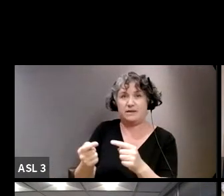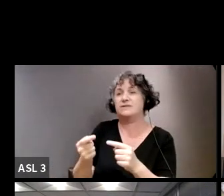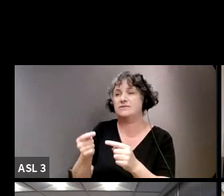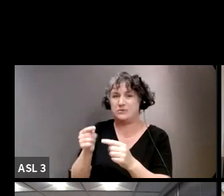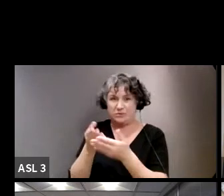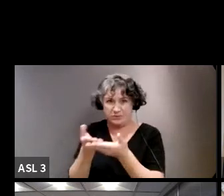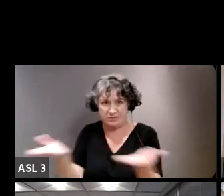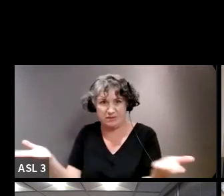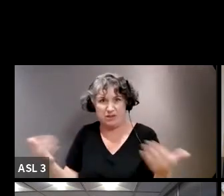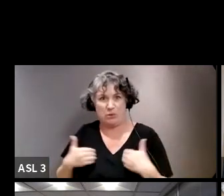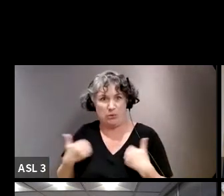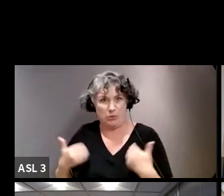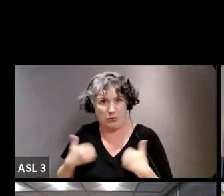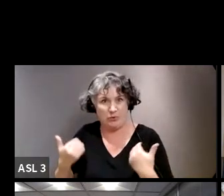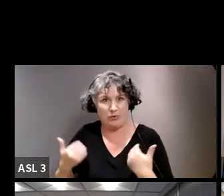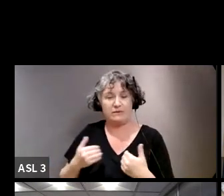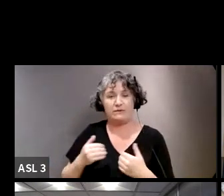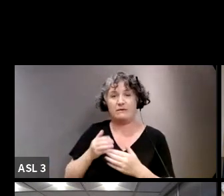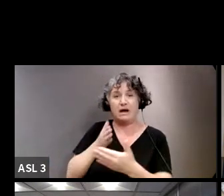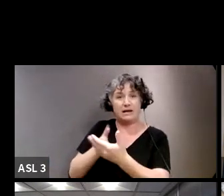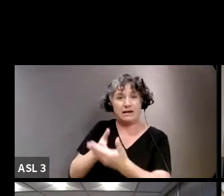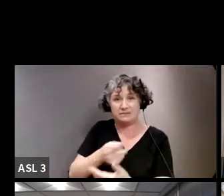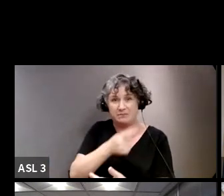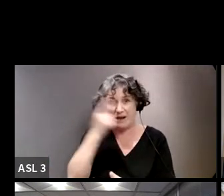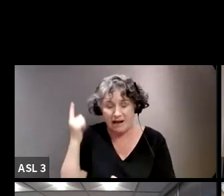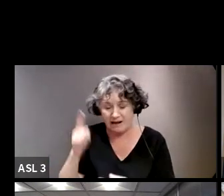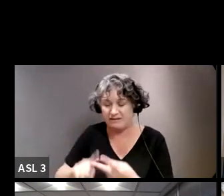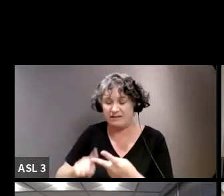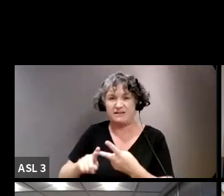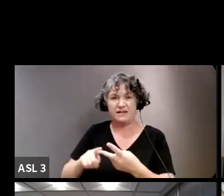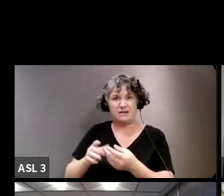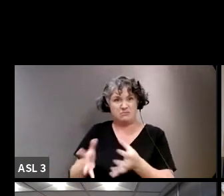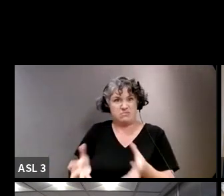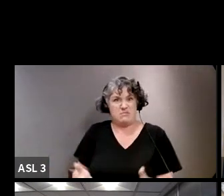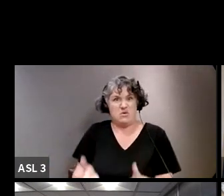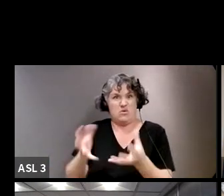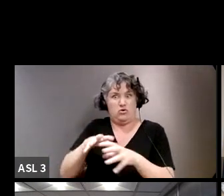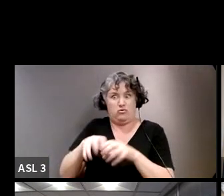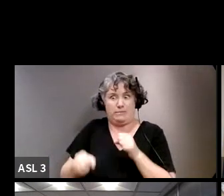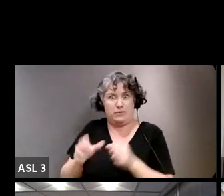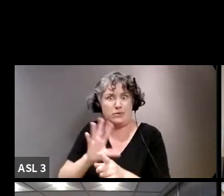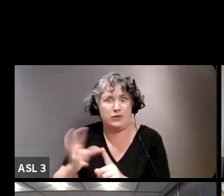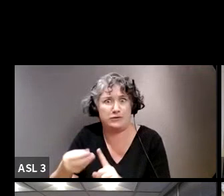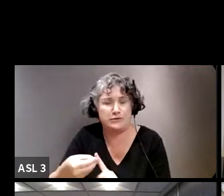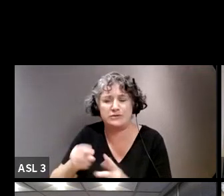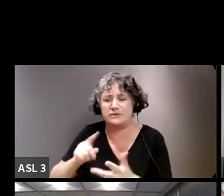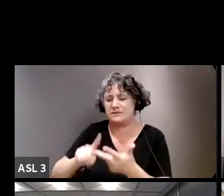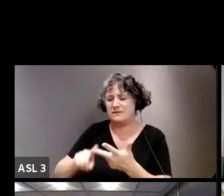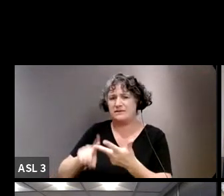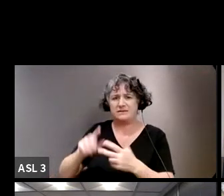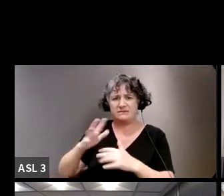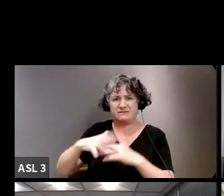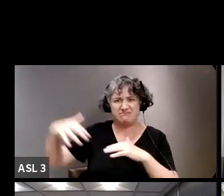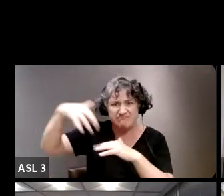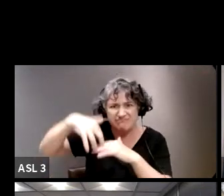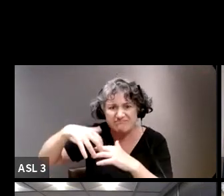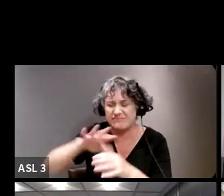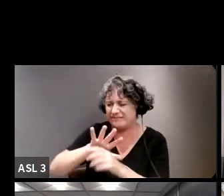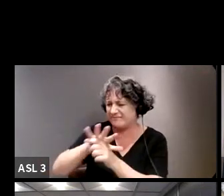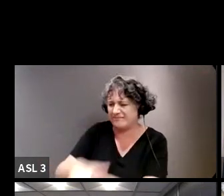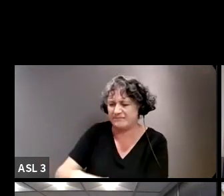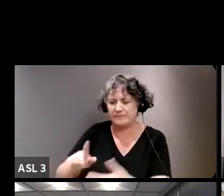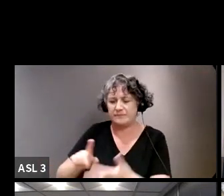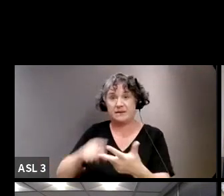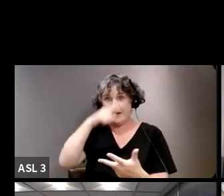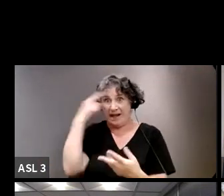racism ableism rape culture and queer phobia on a systemic level how can this board and this force confidently build